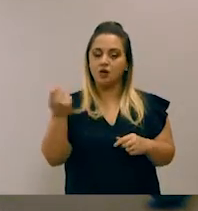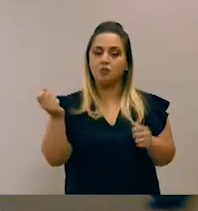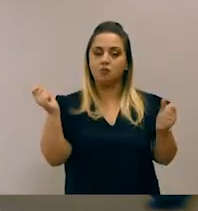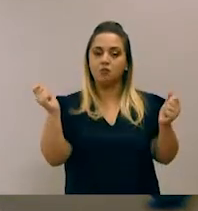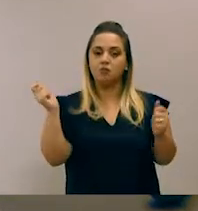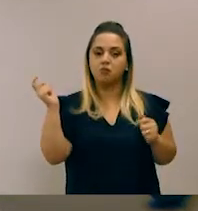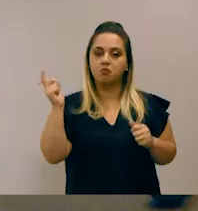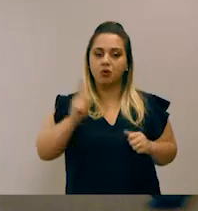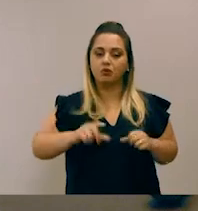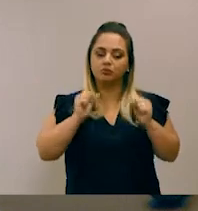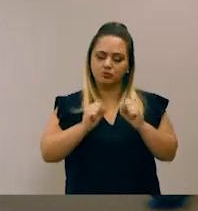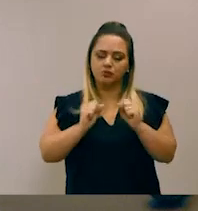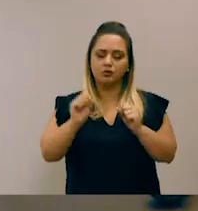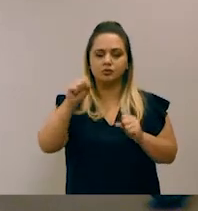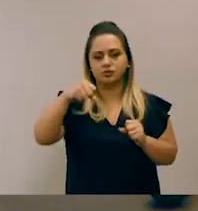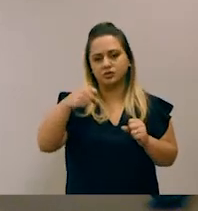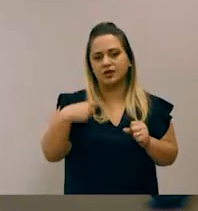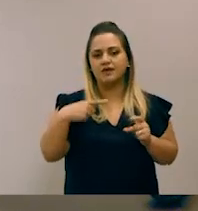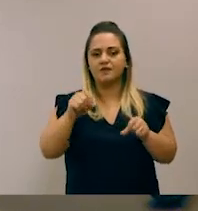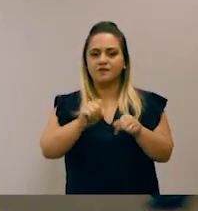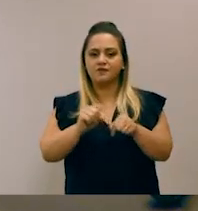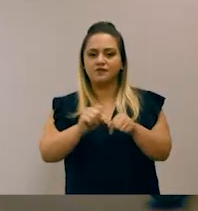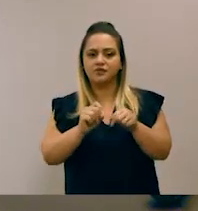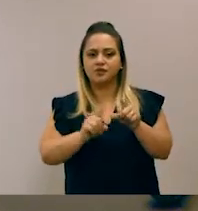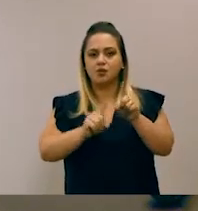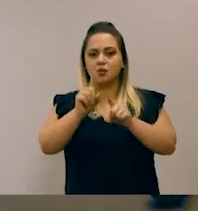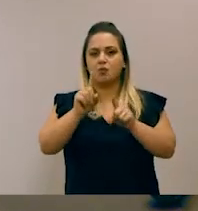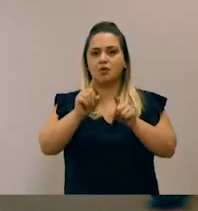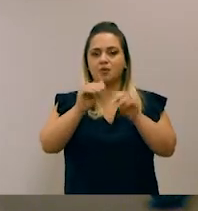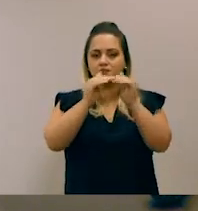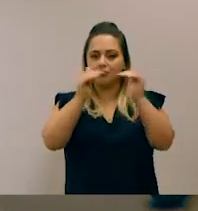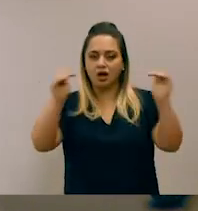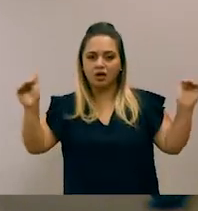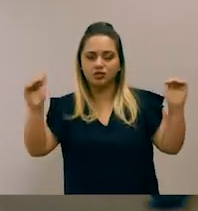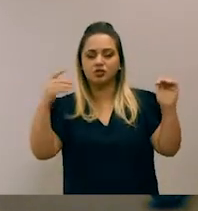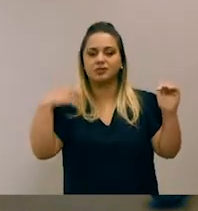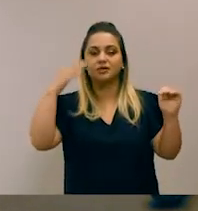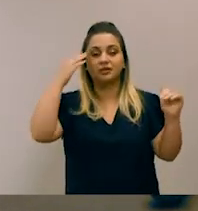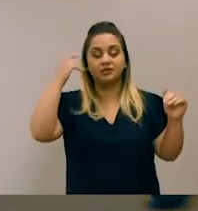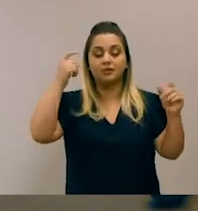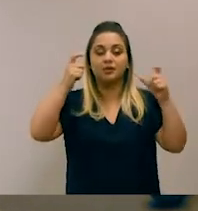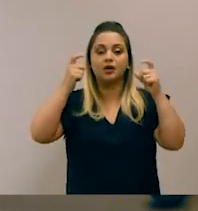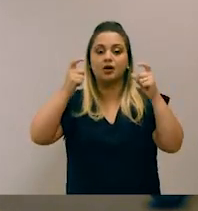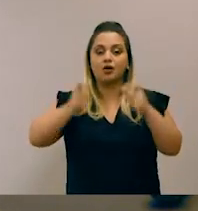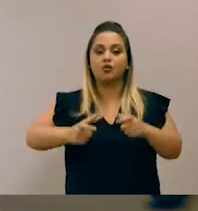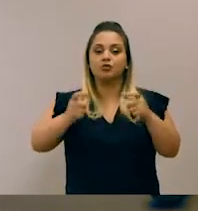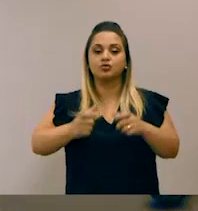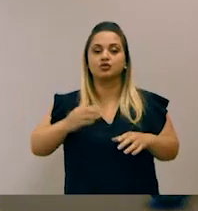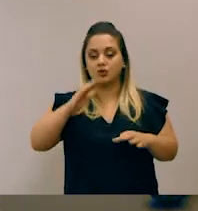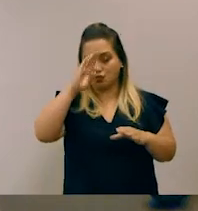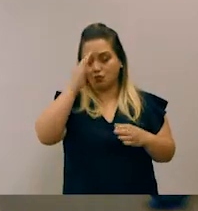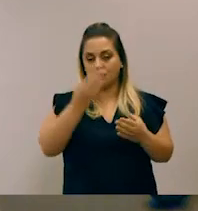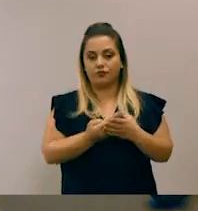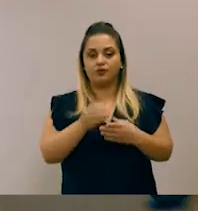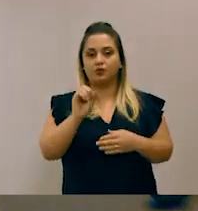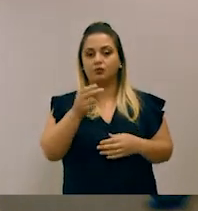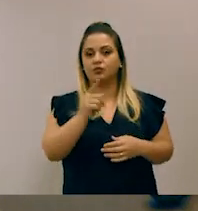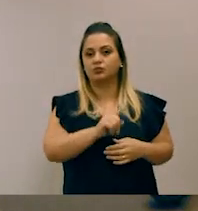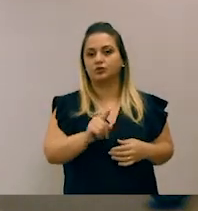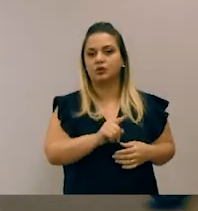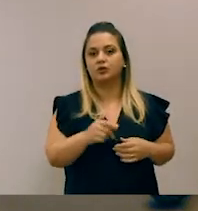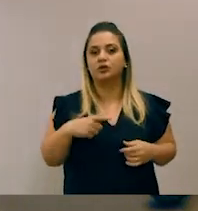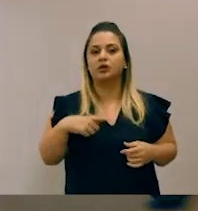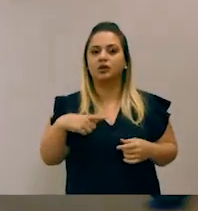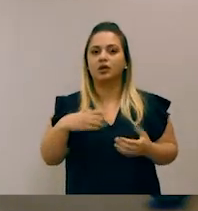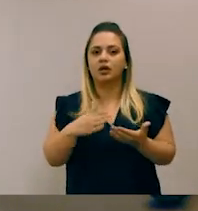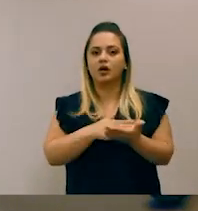I can have this margin, this limit of trusting 100% or not. We had some